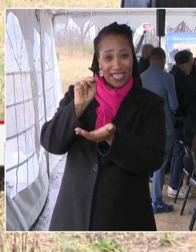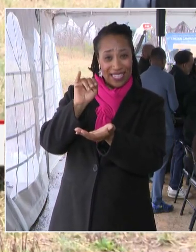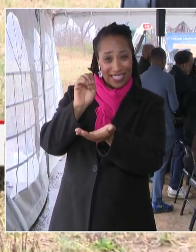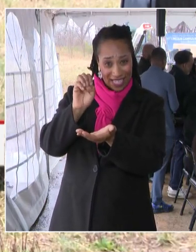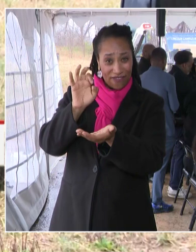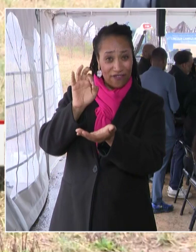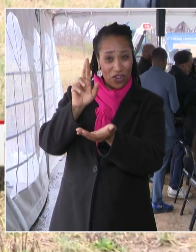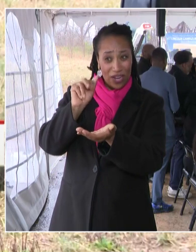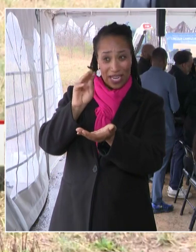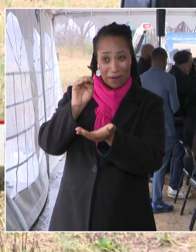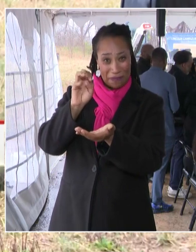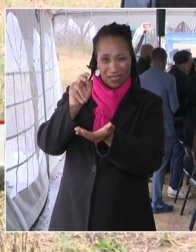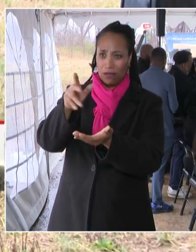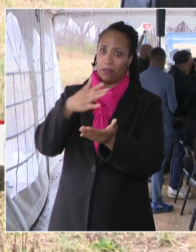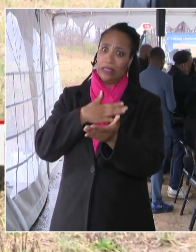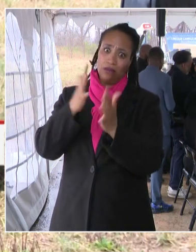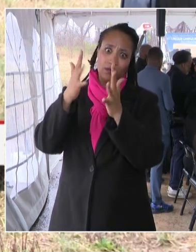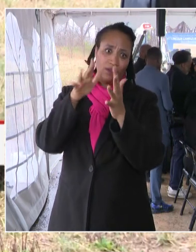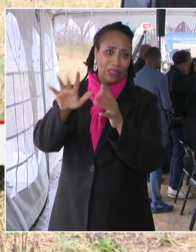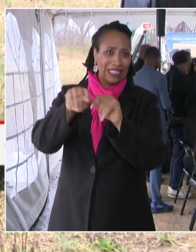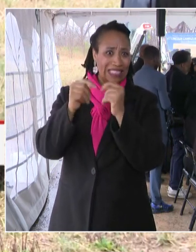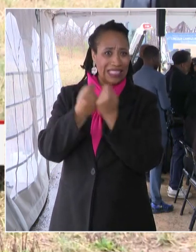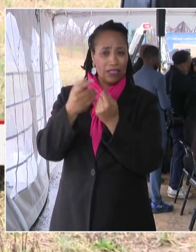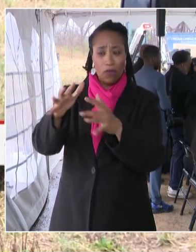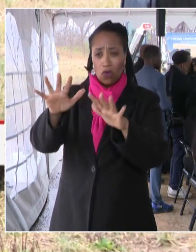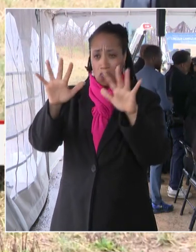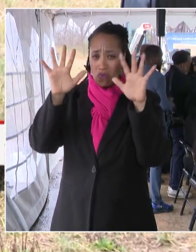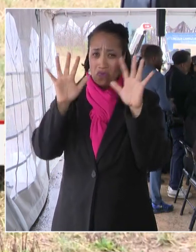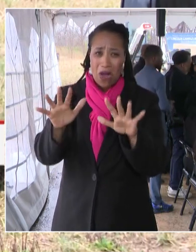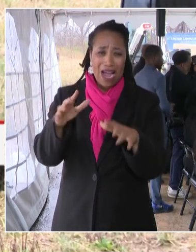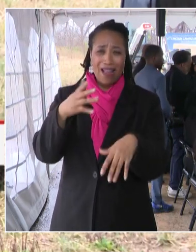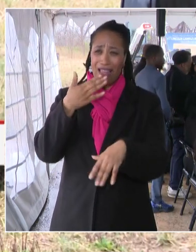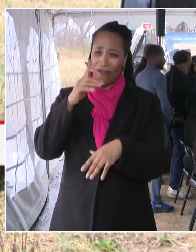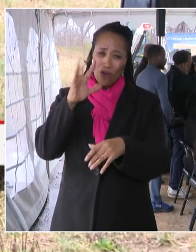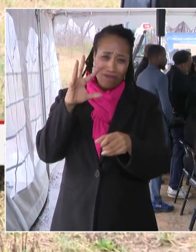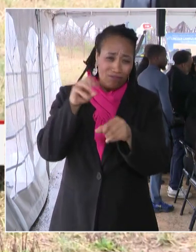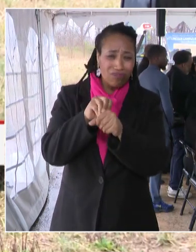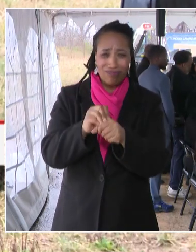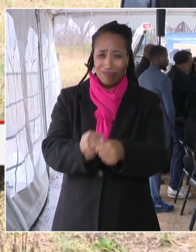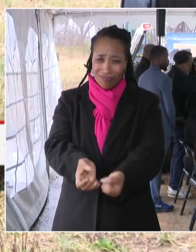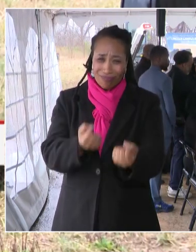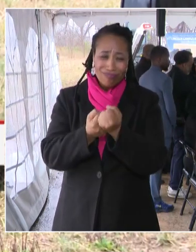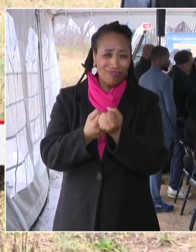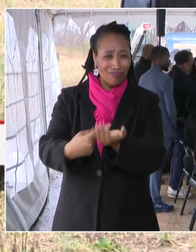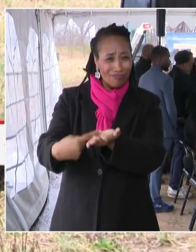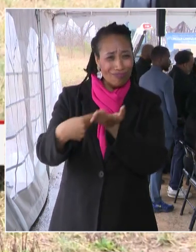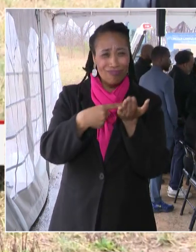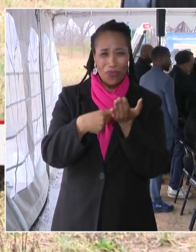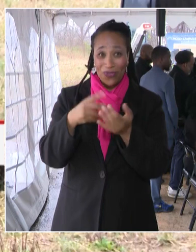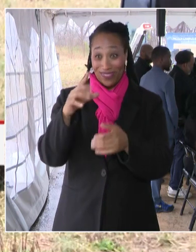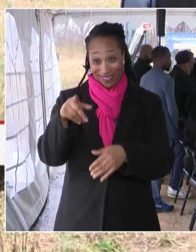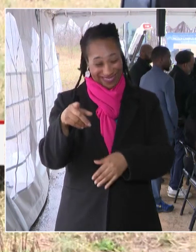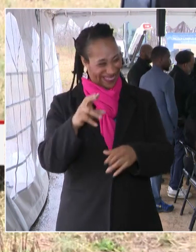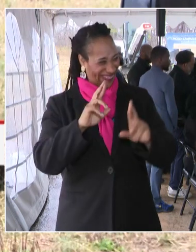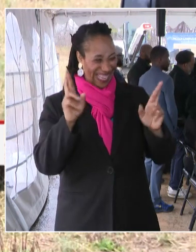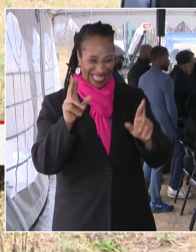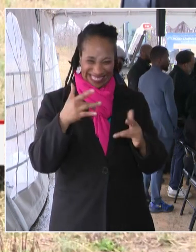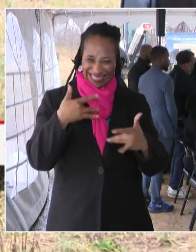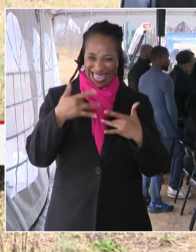They are excited to get in a new facility. I also want to acknowledge our great team